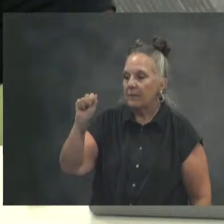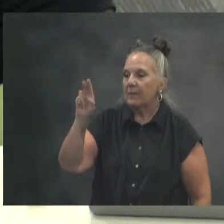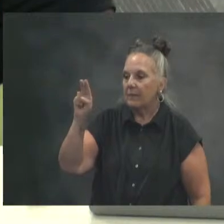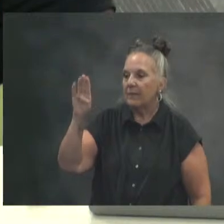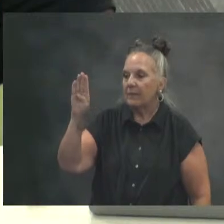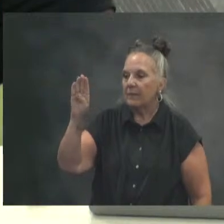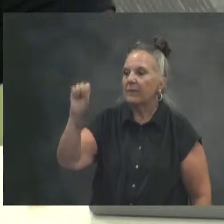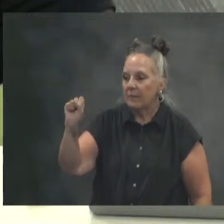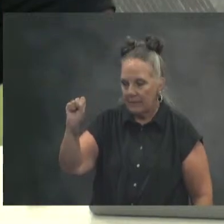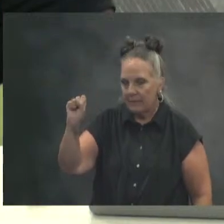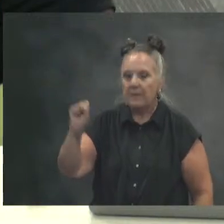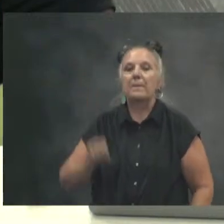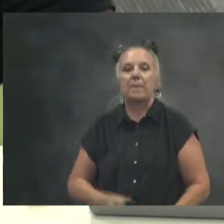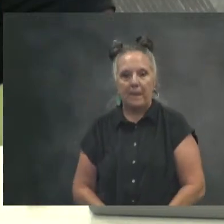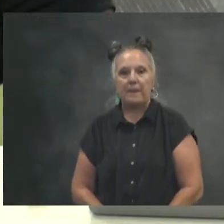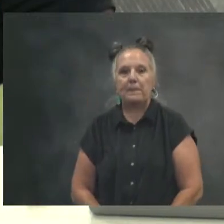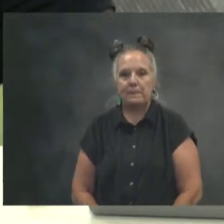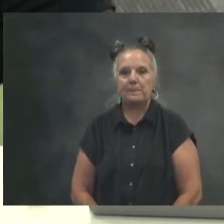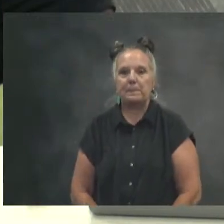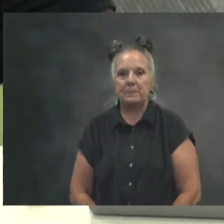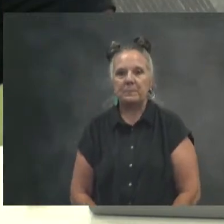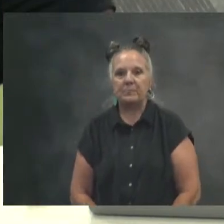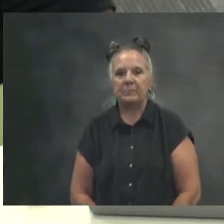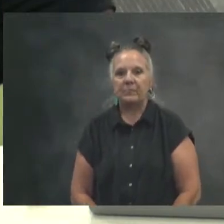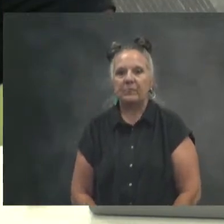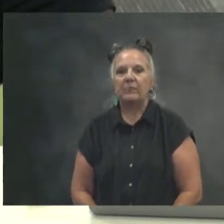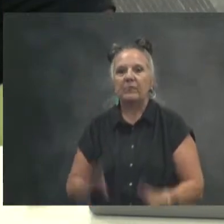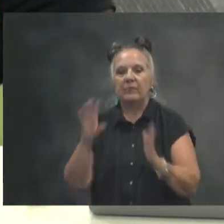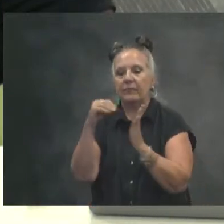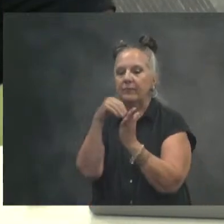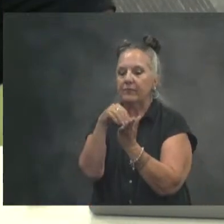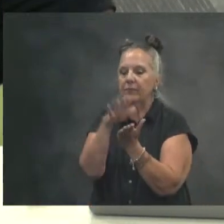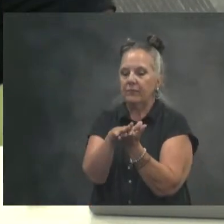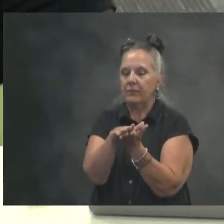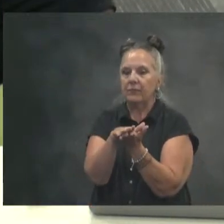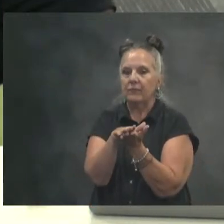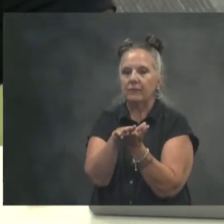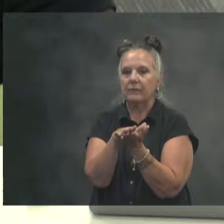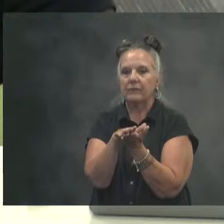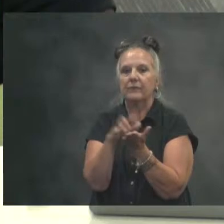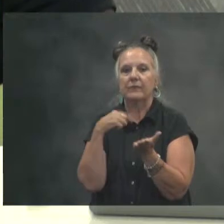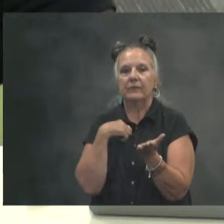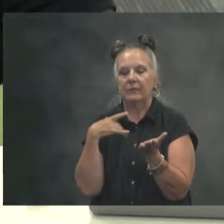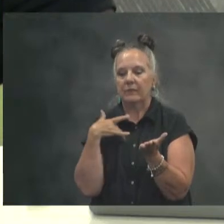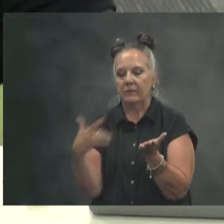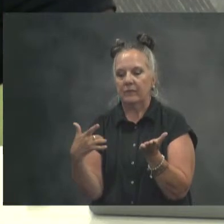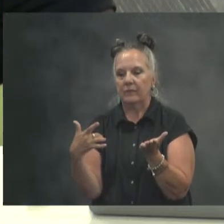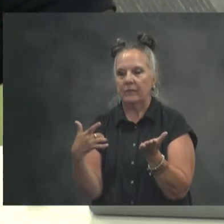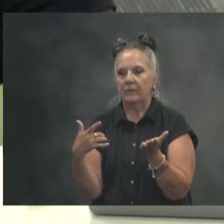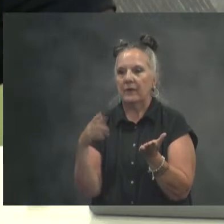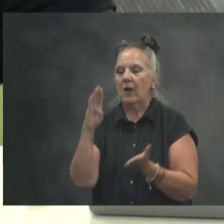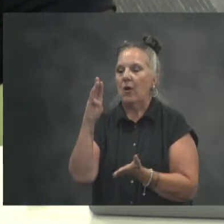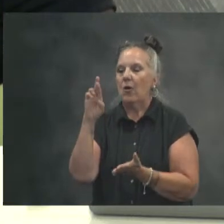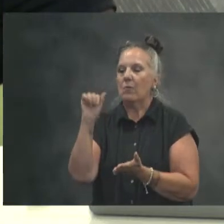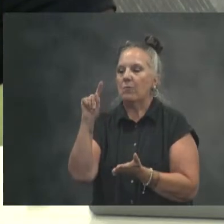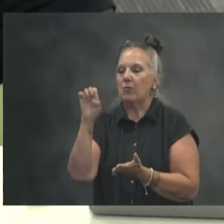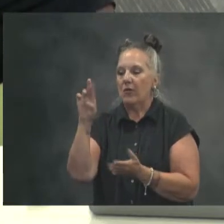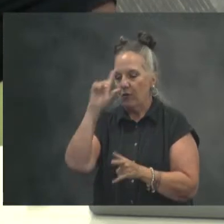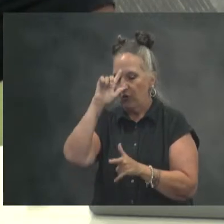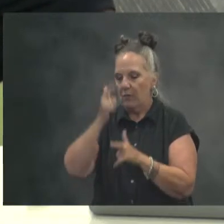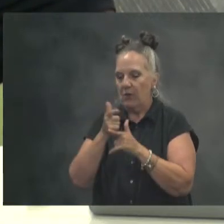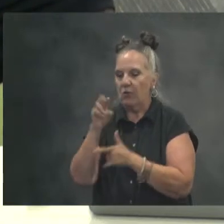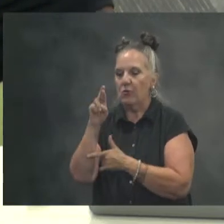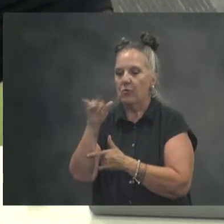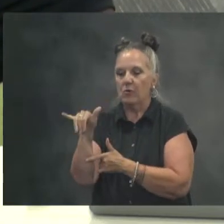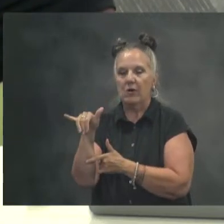Staub? Stobbs. Yes, Let it be on record that I usually go by Brother Ray, and let it be on